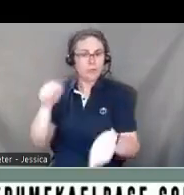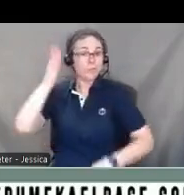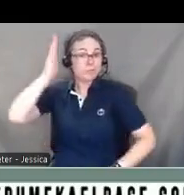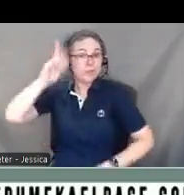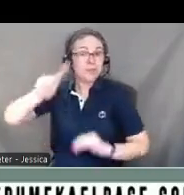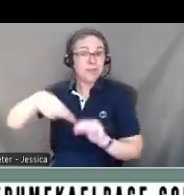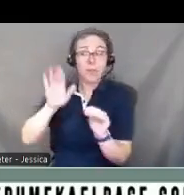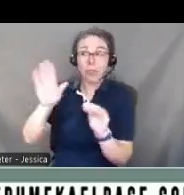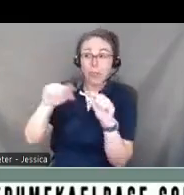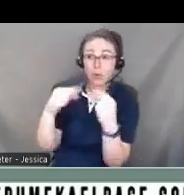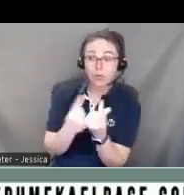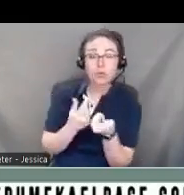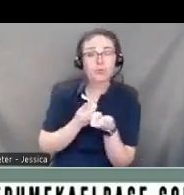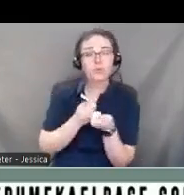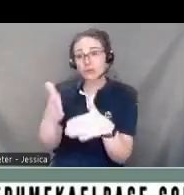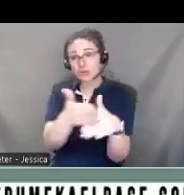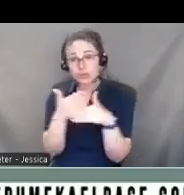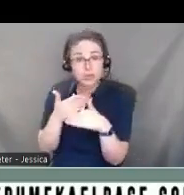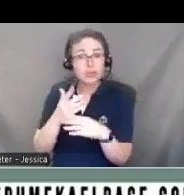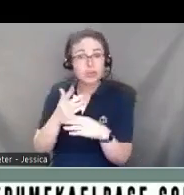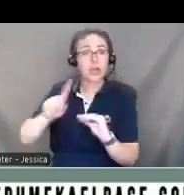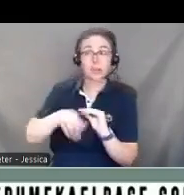group and maybe to share more about their organization?